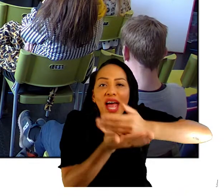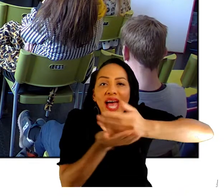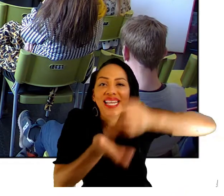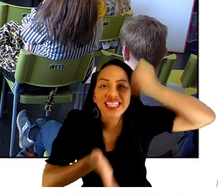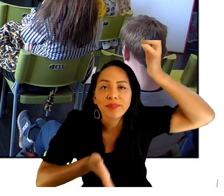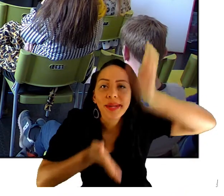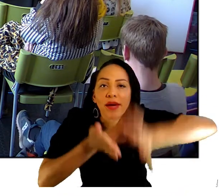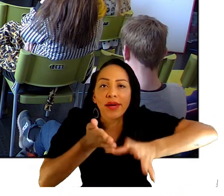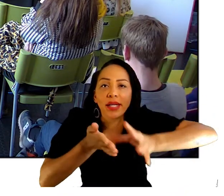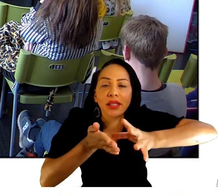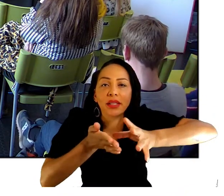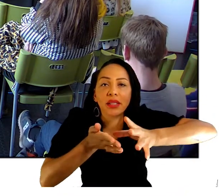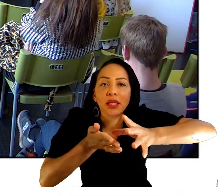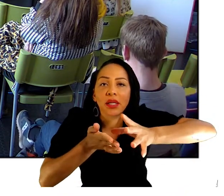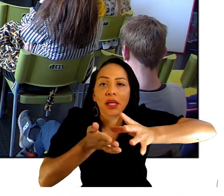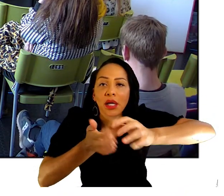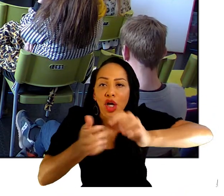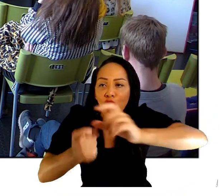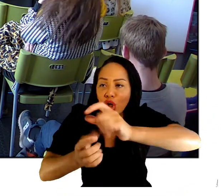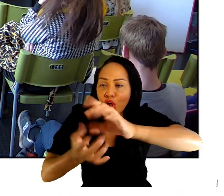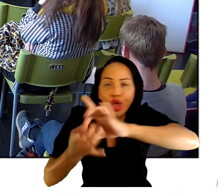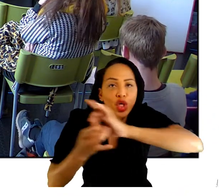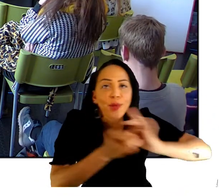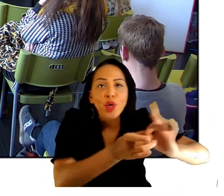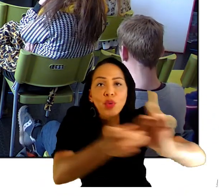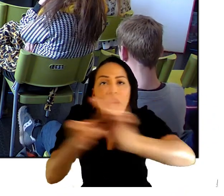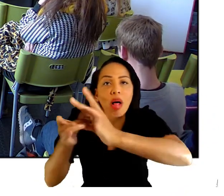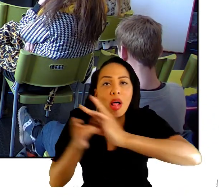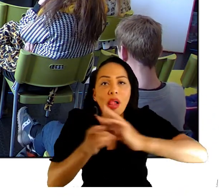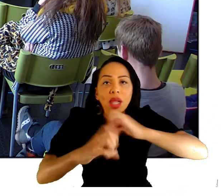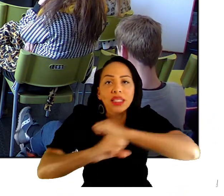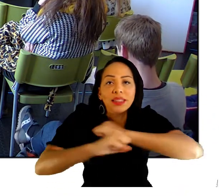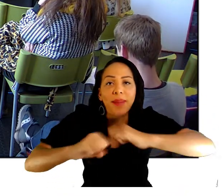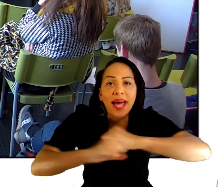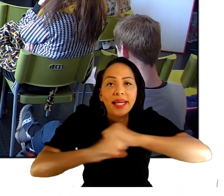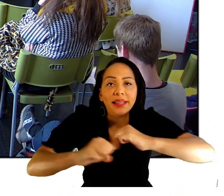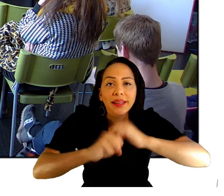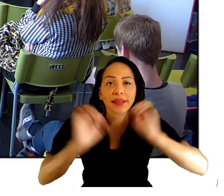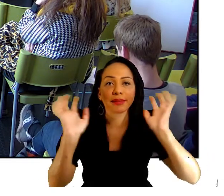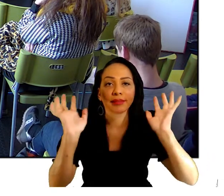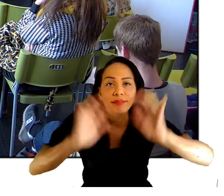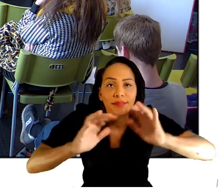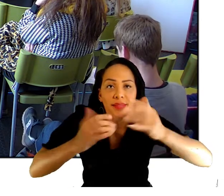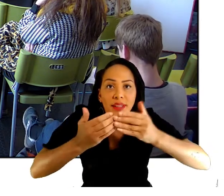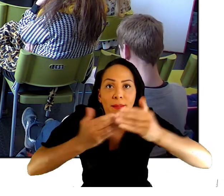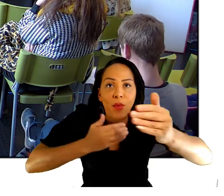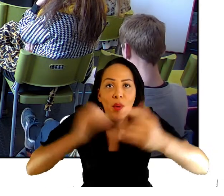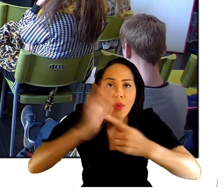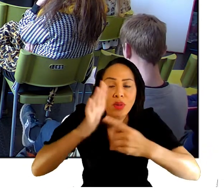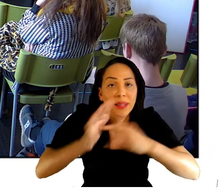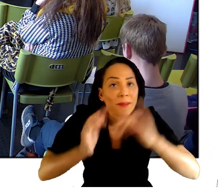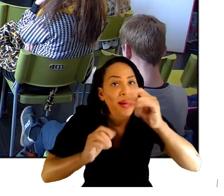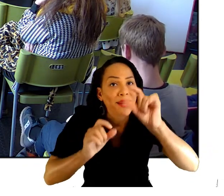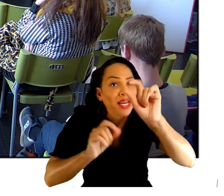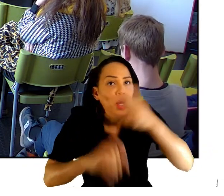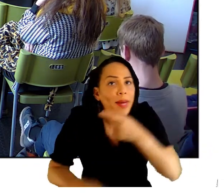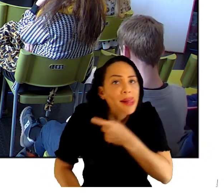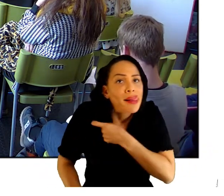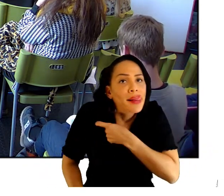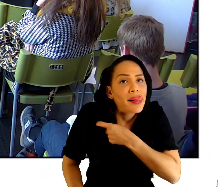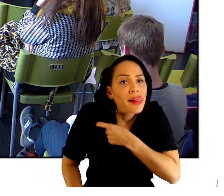and has come back to that. Maybe still, with some trepidation, myself included, but it feels like we're back in